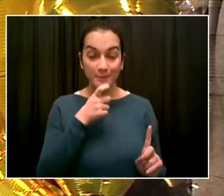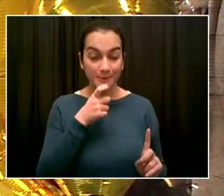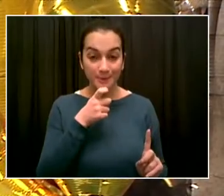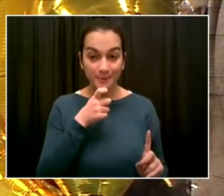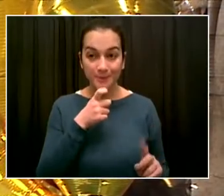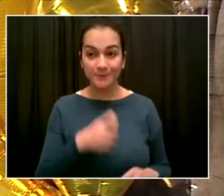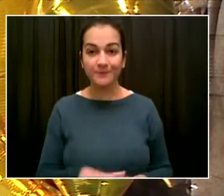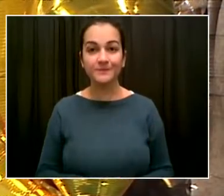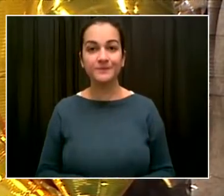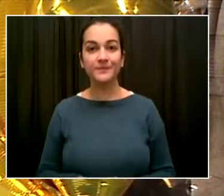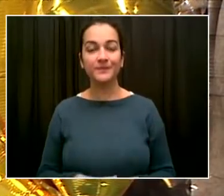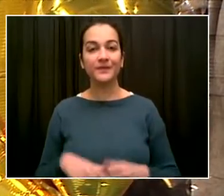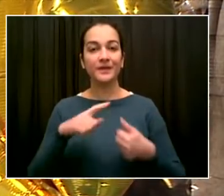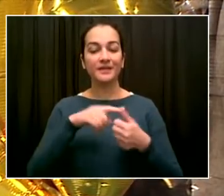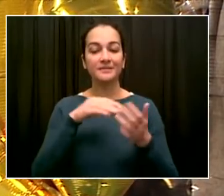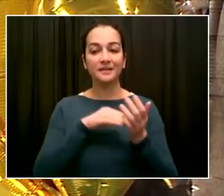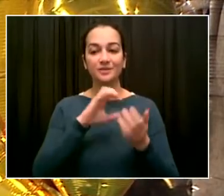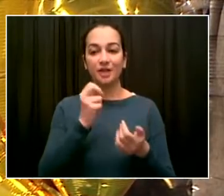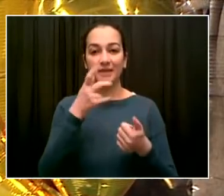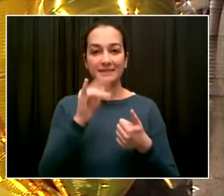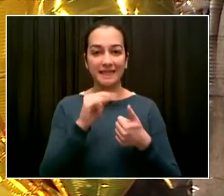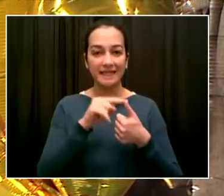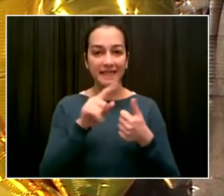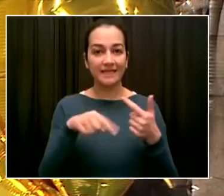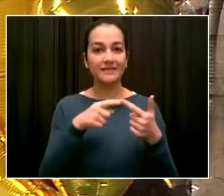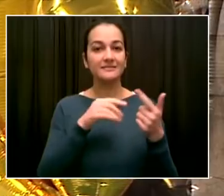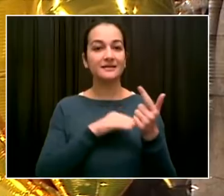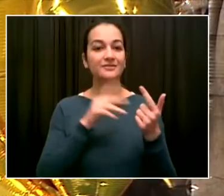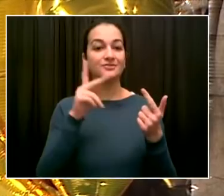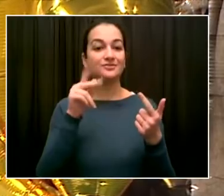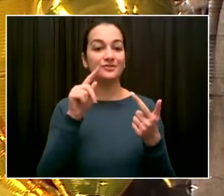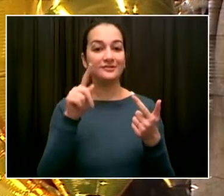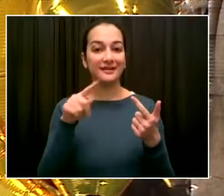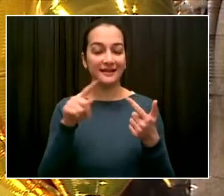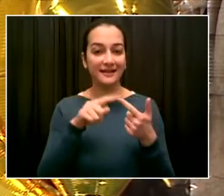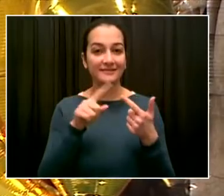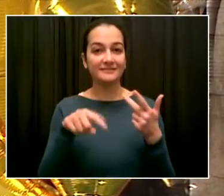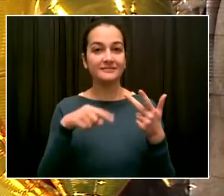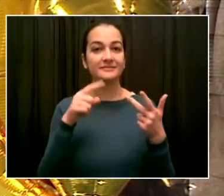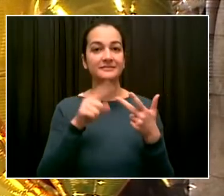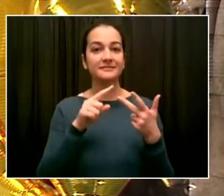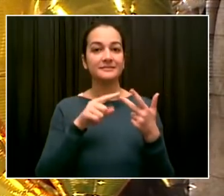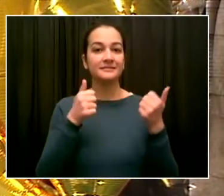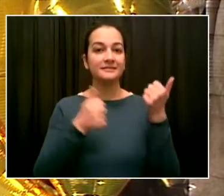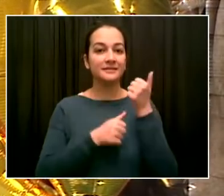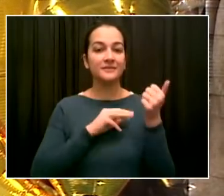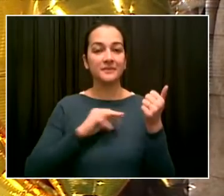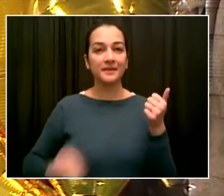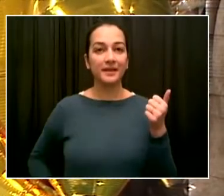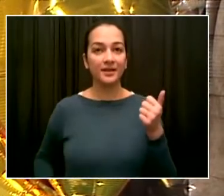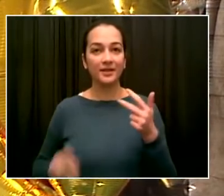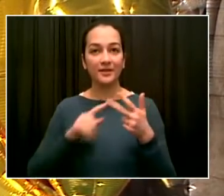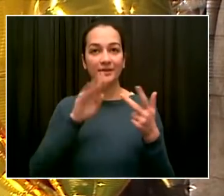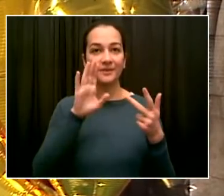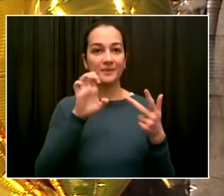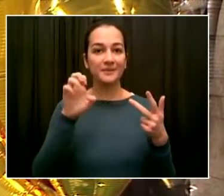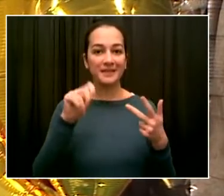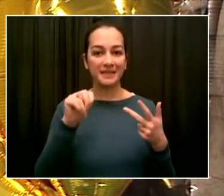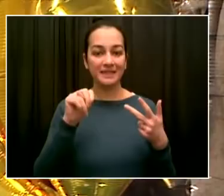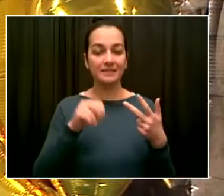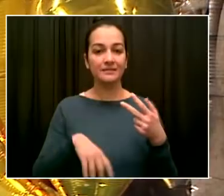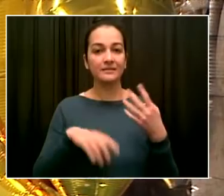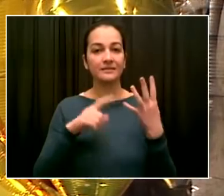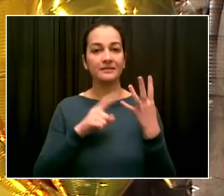Dave Choksey, Dr. Mitch Katz, Deputy Mayor Vicky Bean, and Dan Gross, Executive Director of